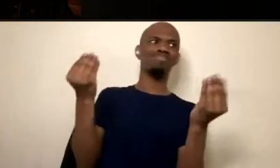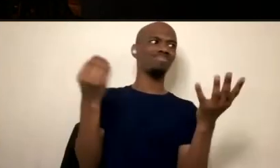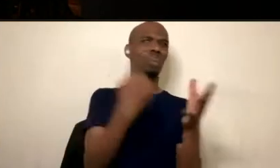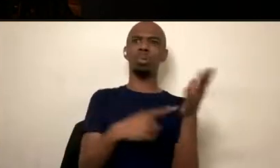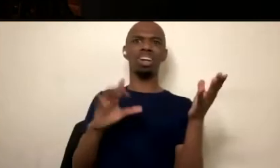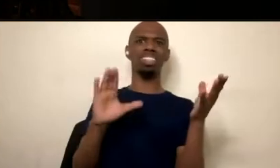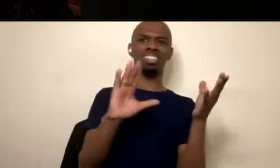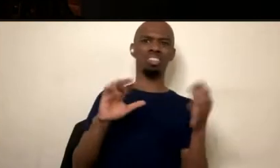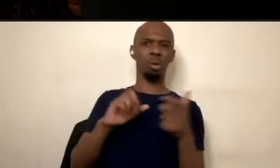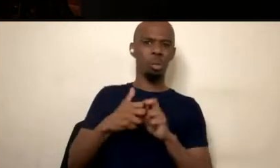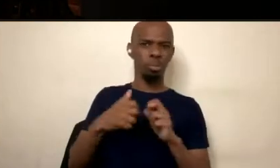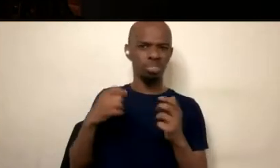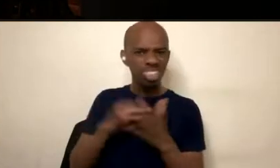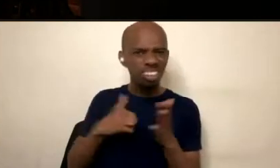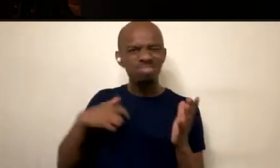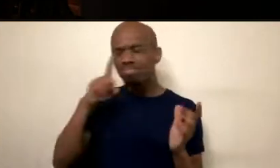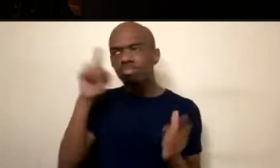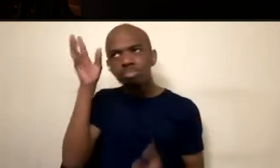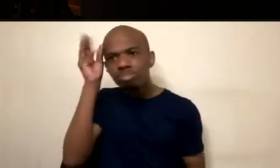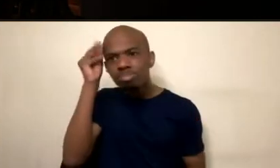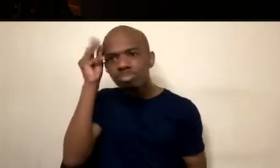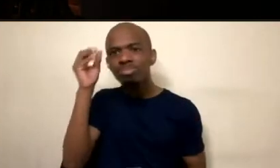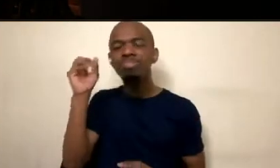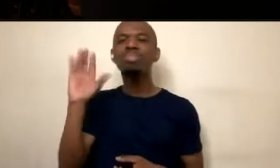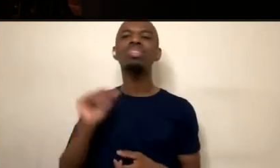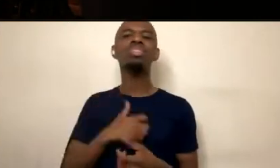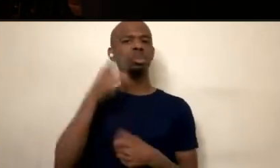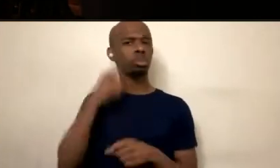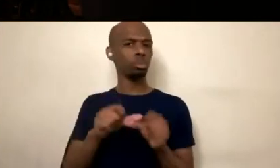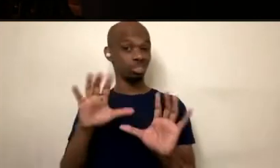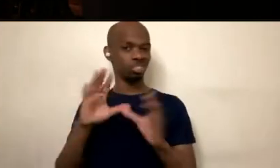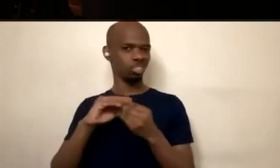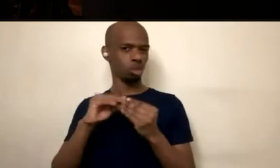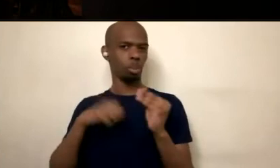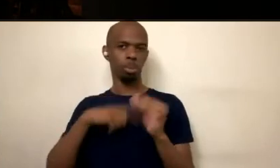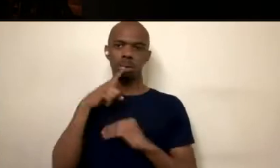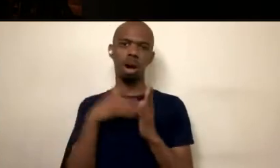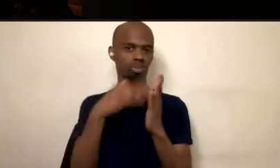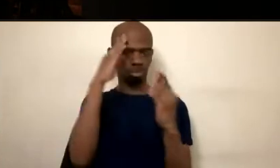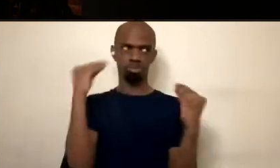tell this story. I love telling this story. Coming home from Jamaica about 5 years ago,